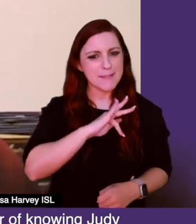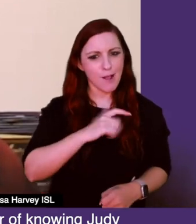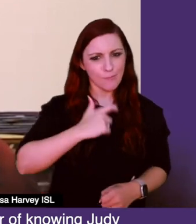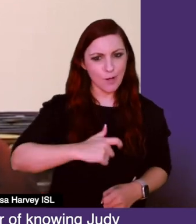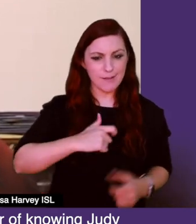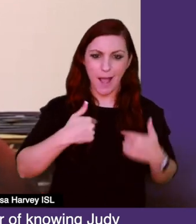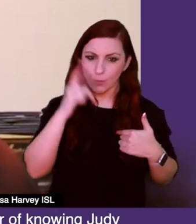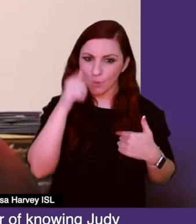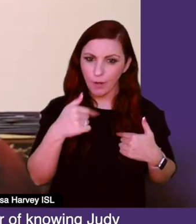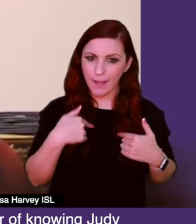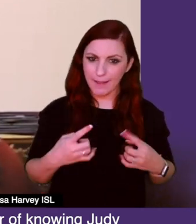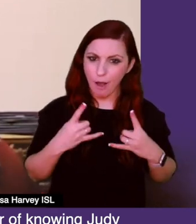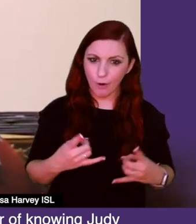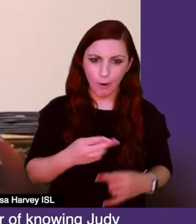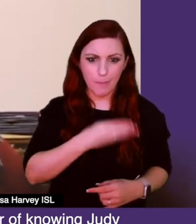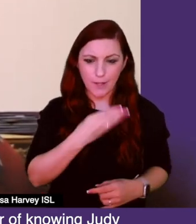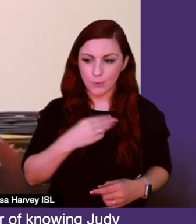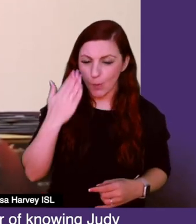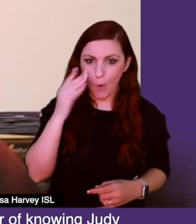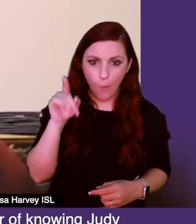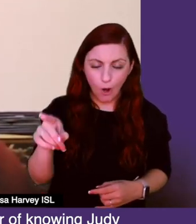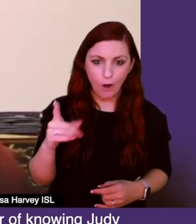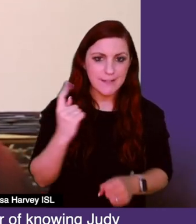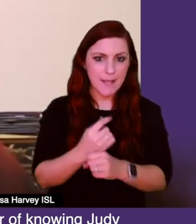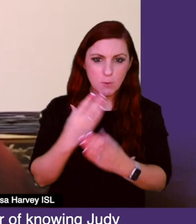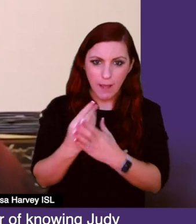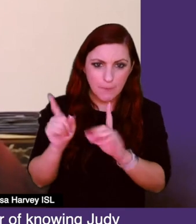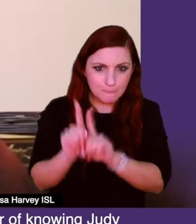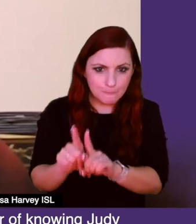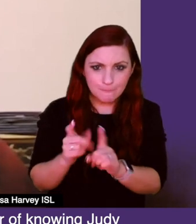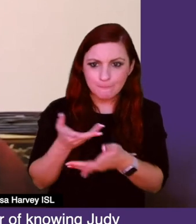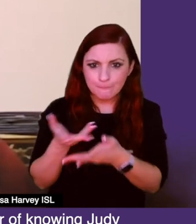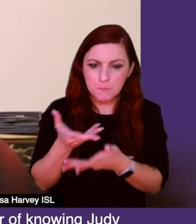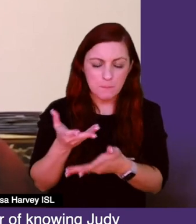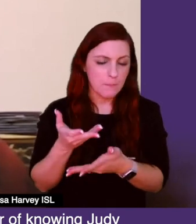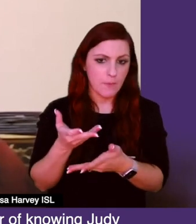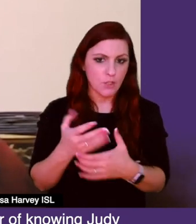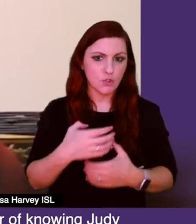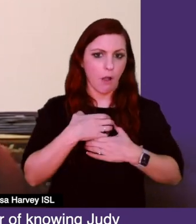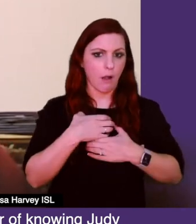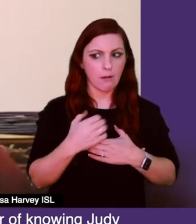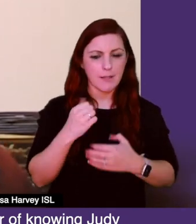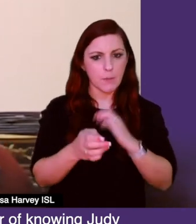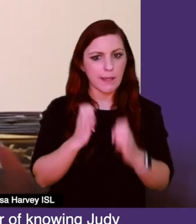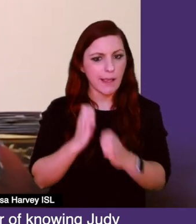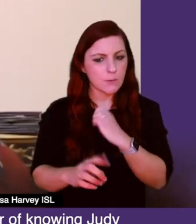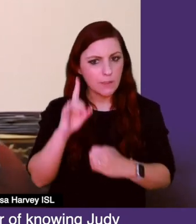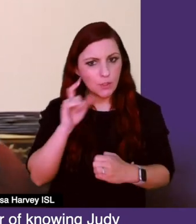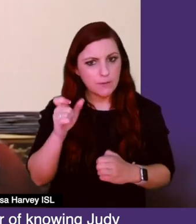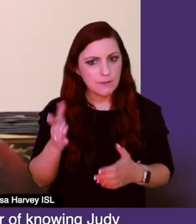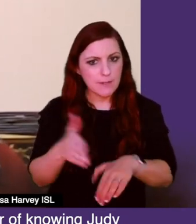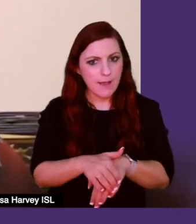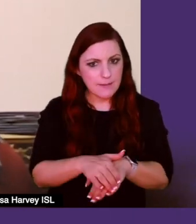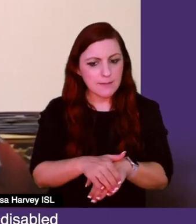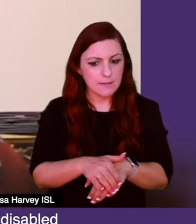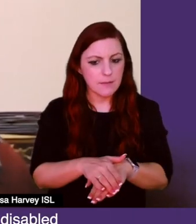someone who had the pleasure and honor of knowing Judy and spending time with her, it was quite a shock at the weekend to hear of her